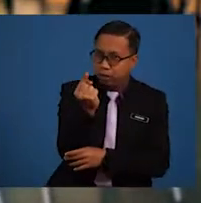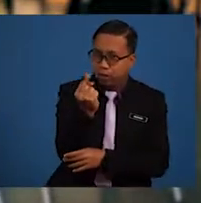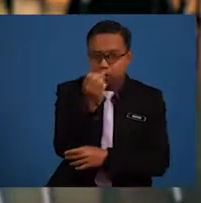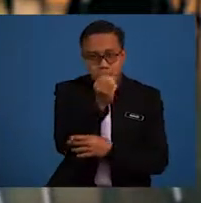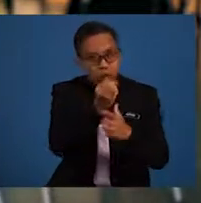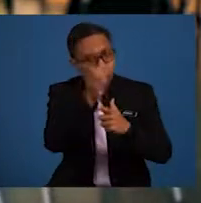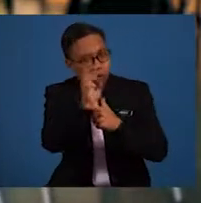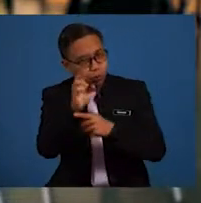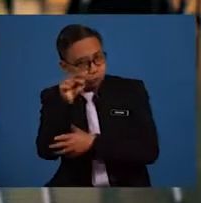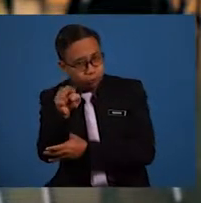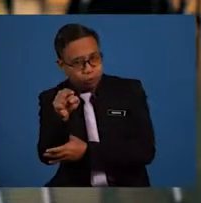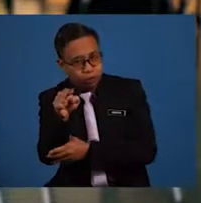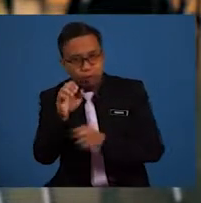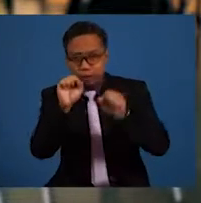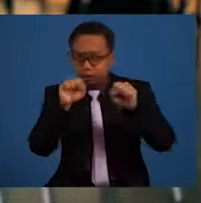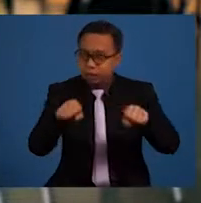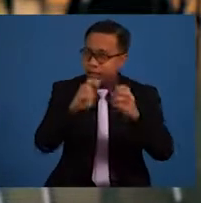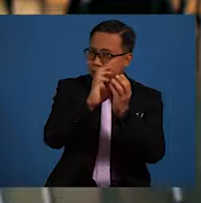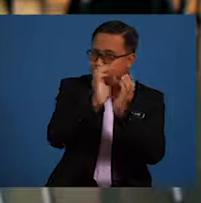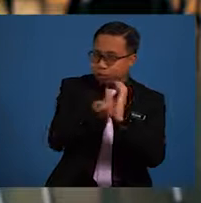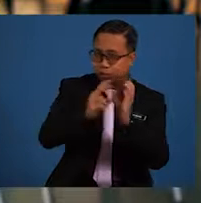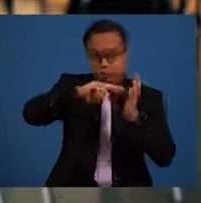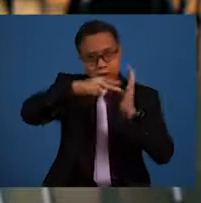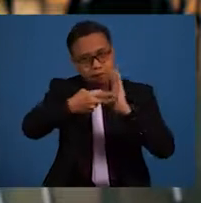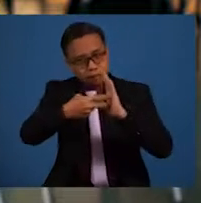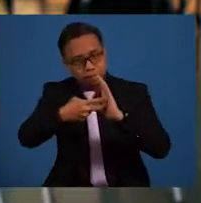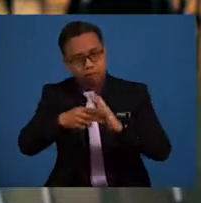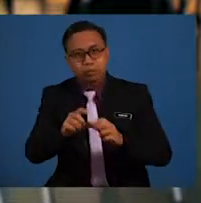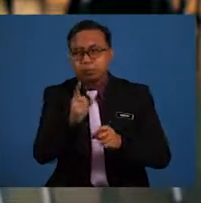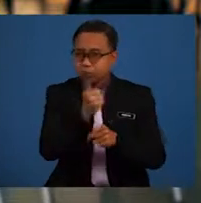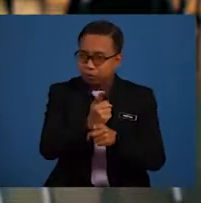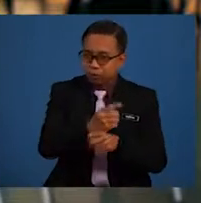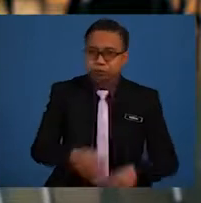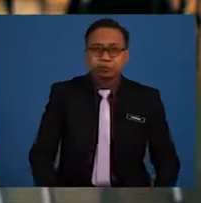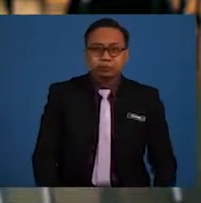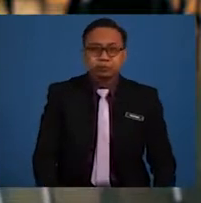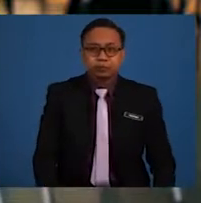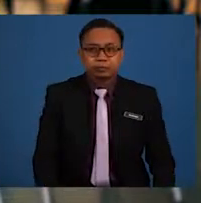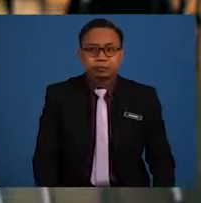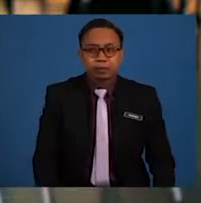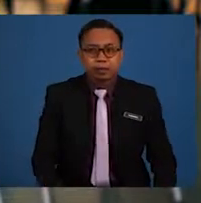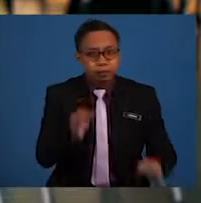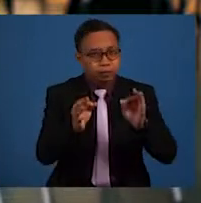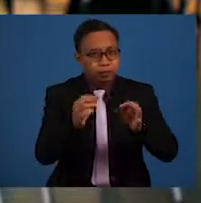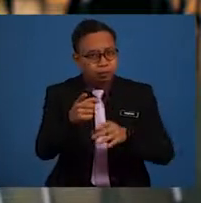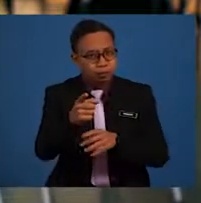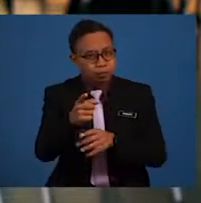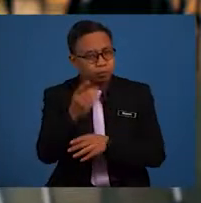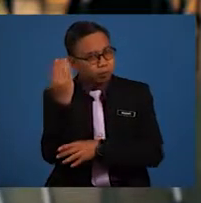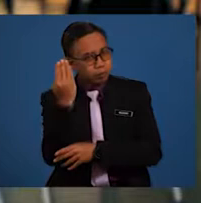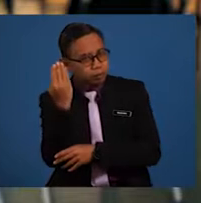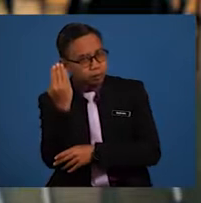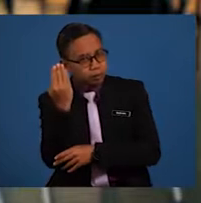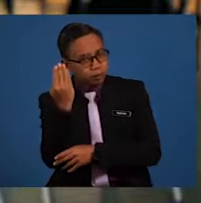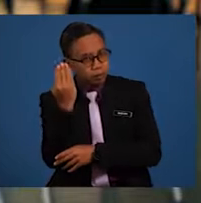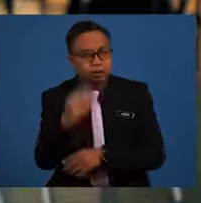a dot can change the meaning completely. If you're not careful,